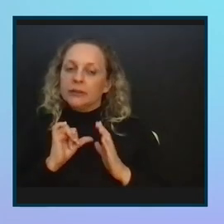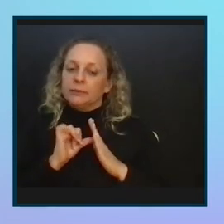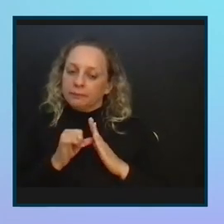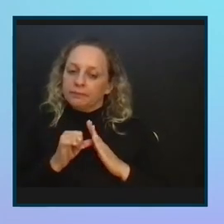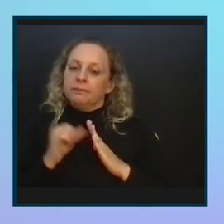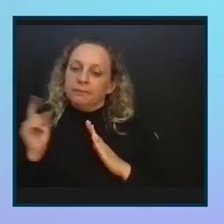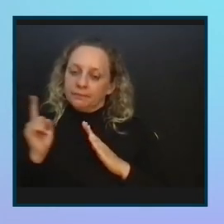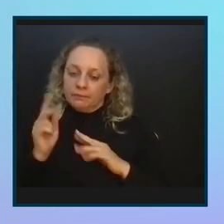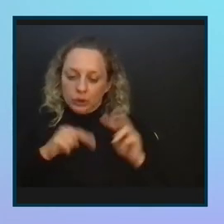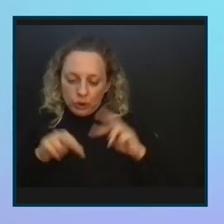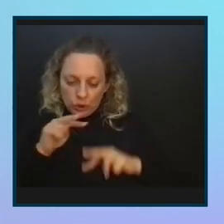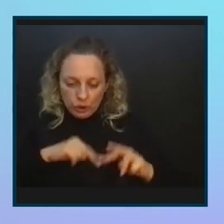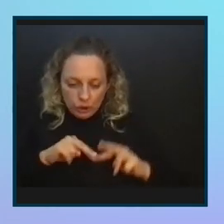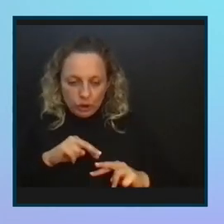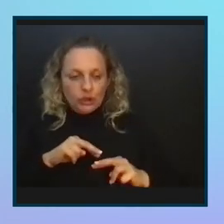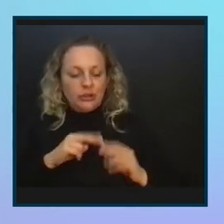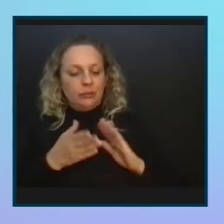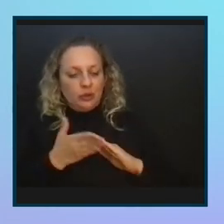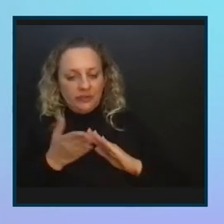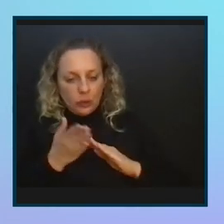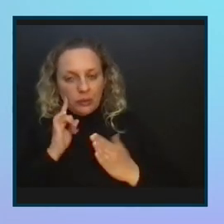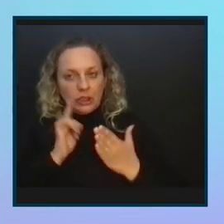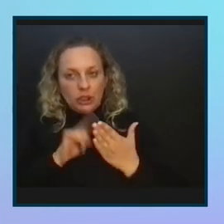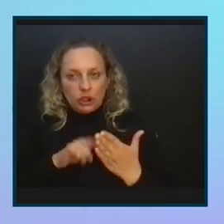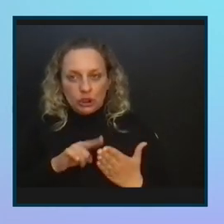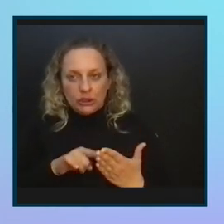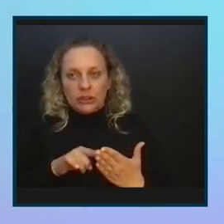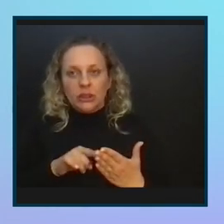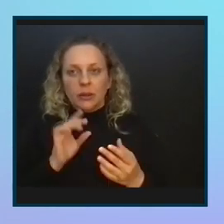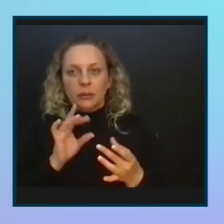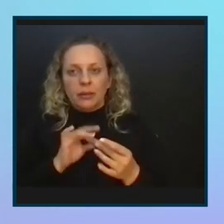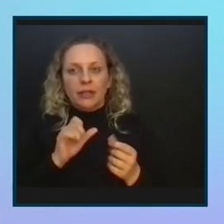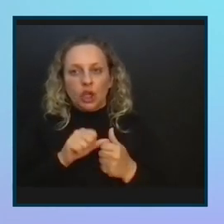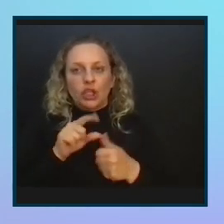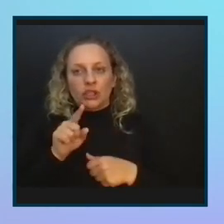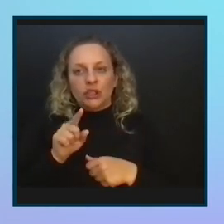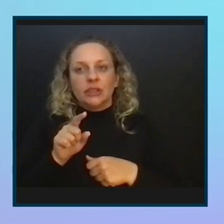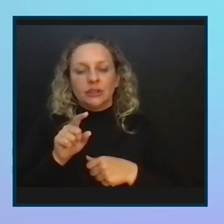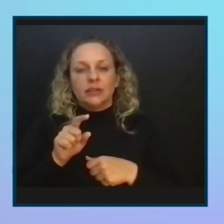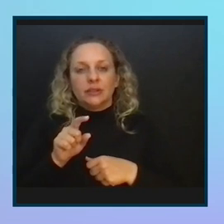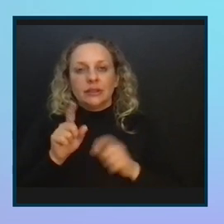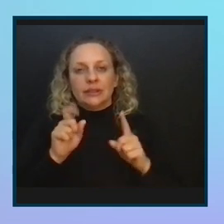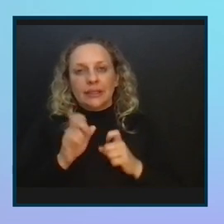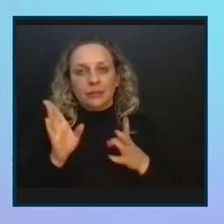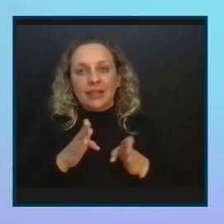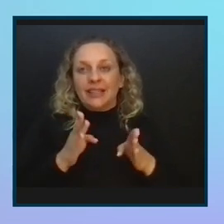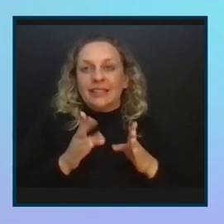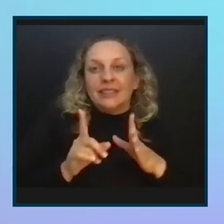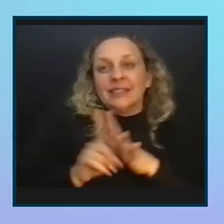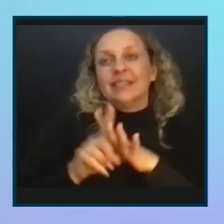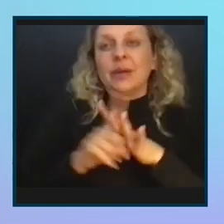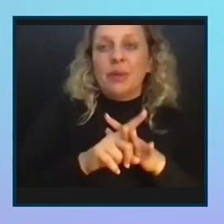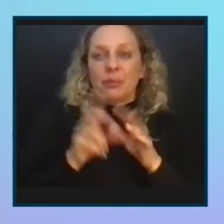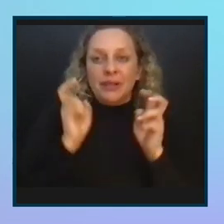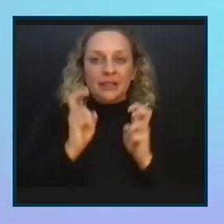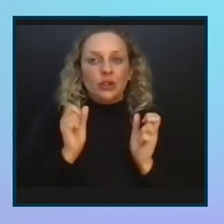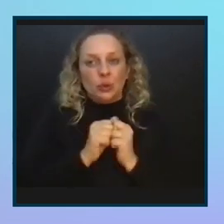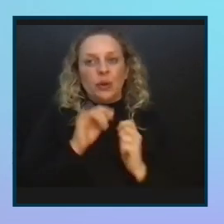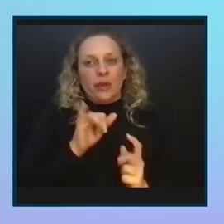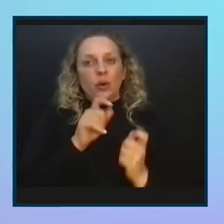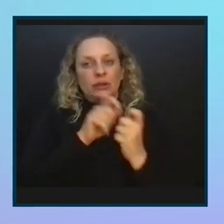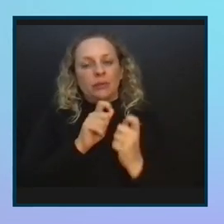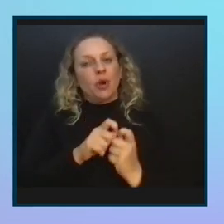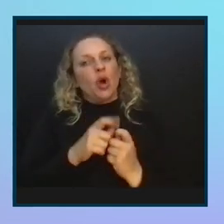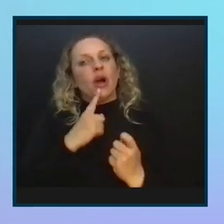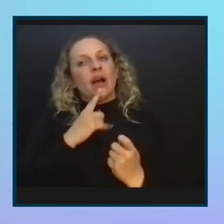ones that are looking at conformance and checking based on their test plans. And so if any issues came up with the design system components,